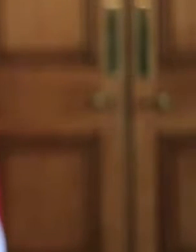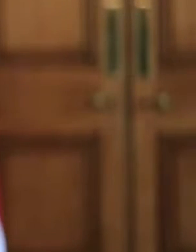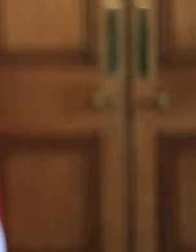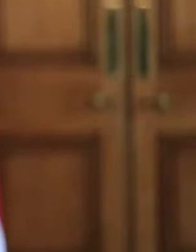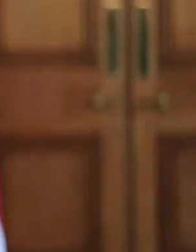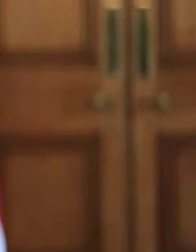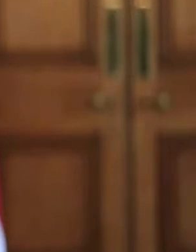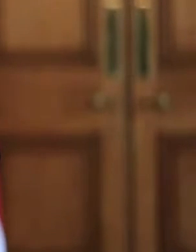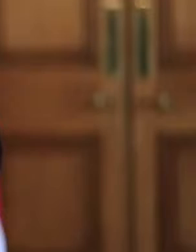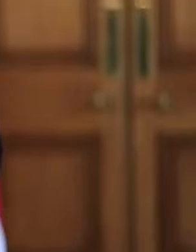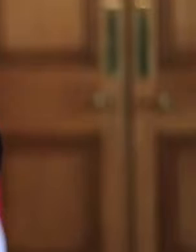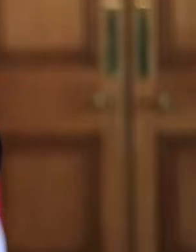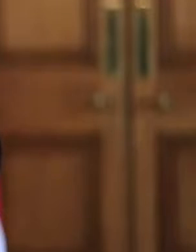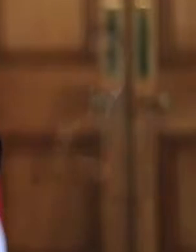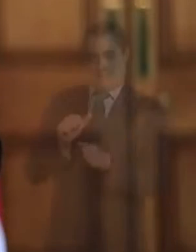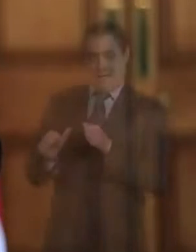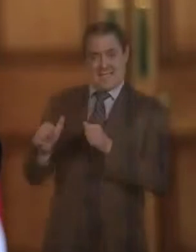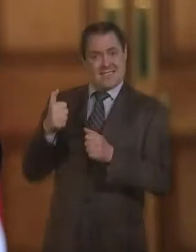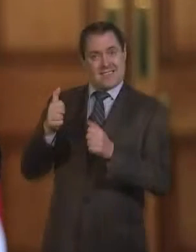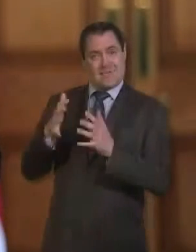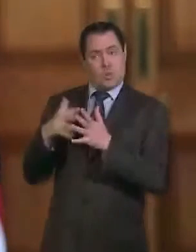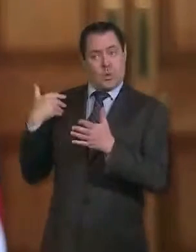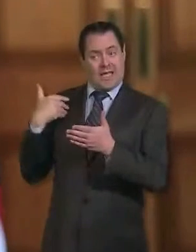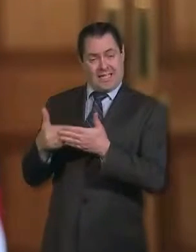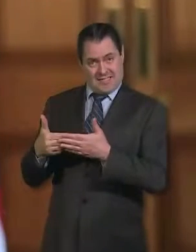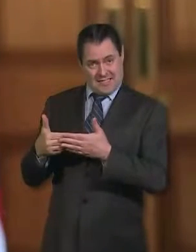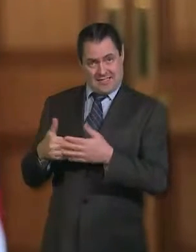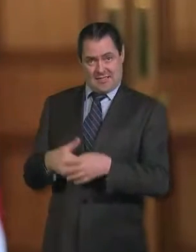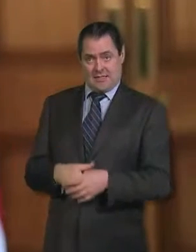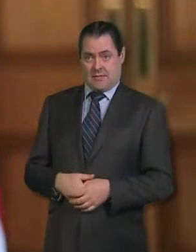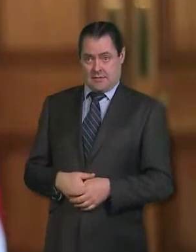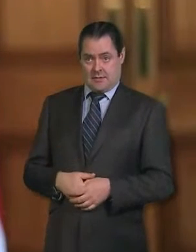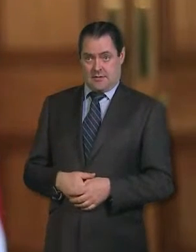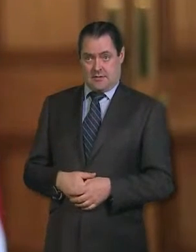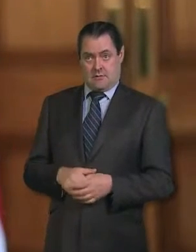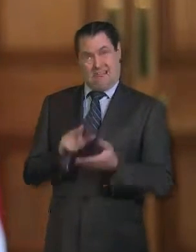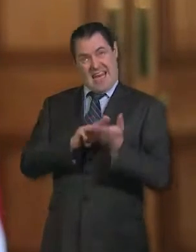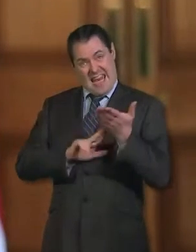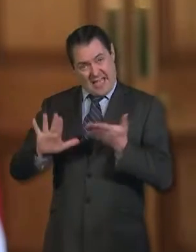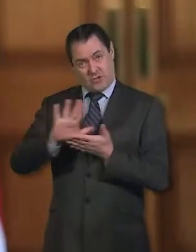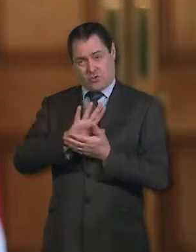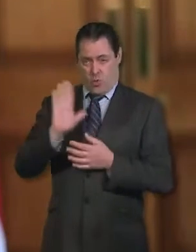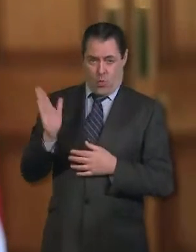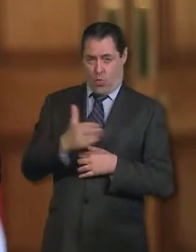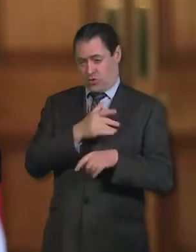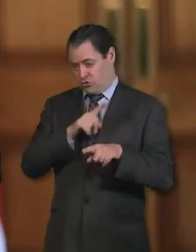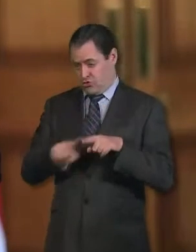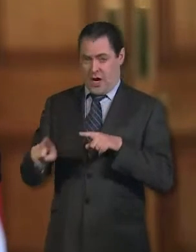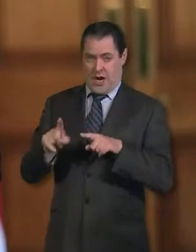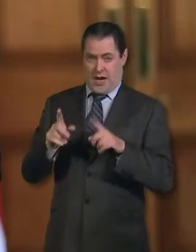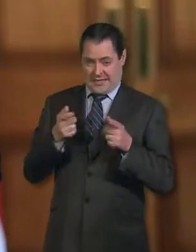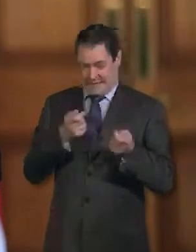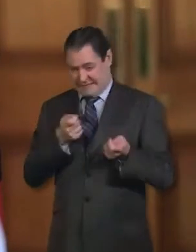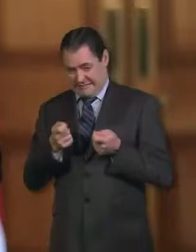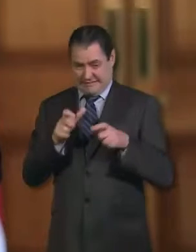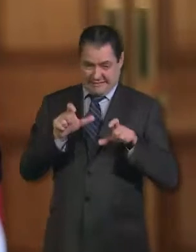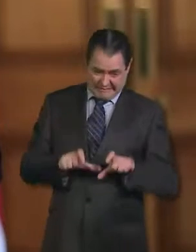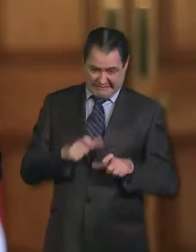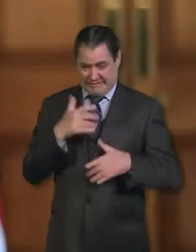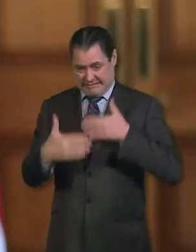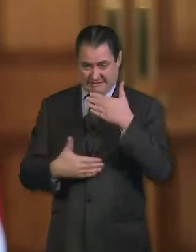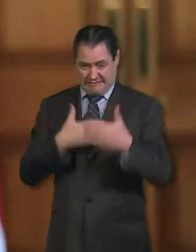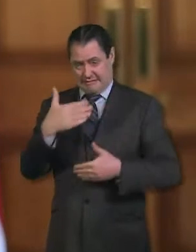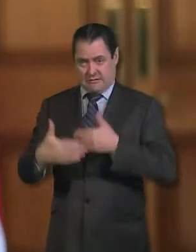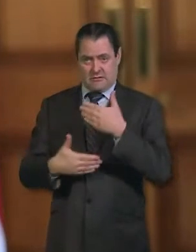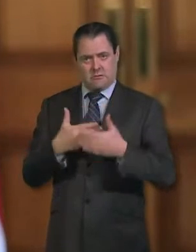weeks. This is a national endeavour, and whatever the headwinds, as a country, we can't let up on